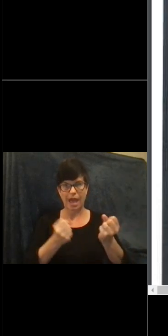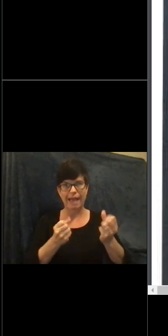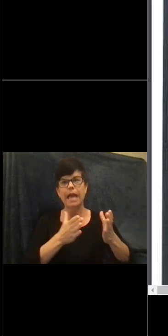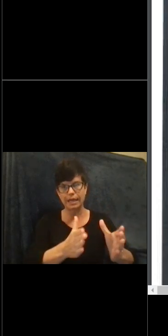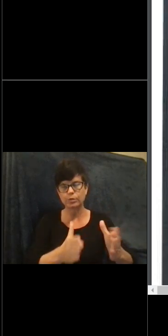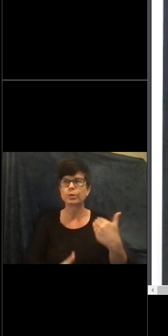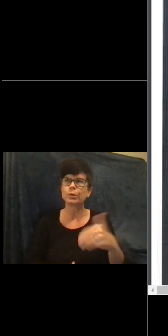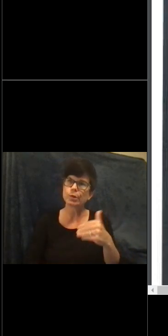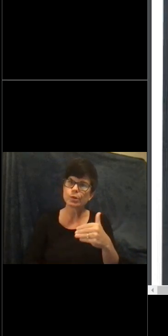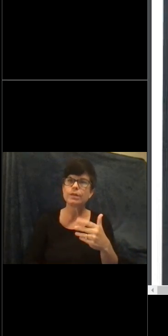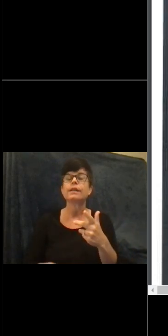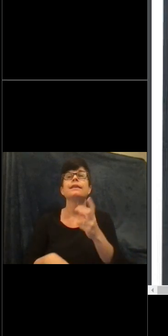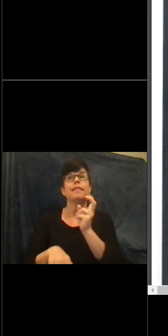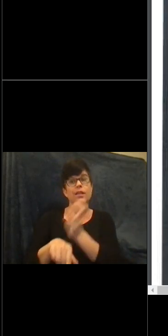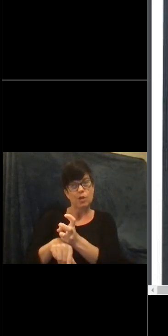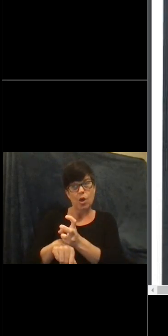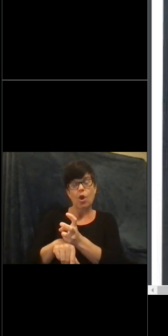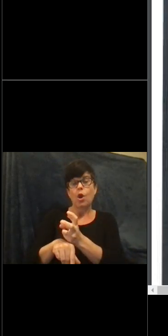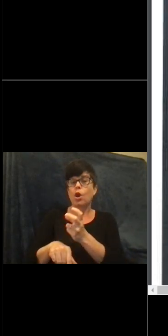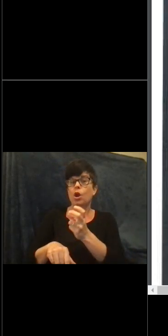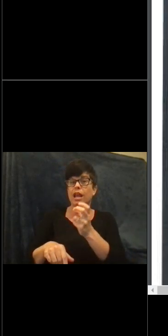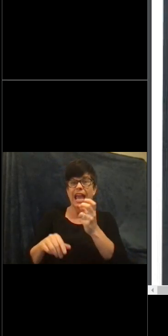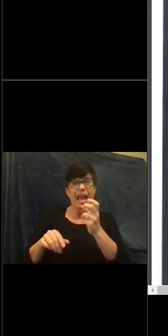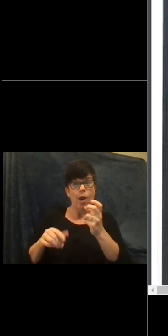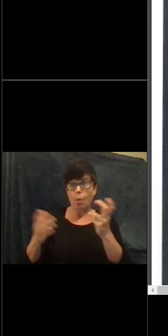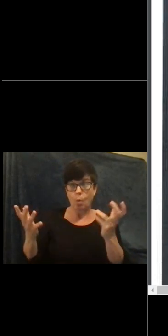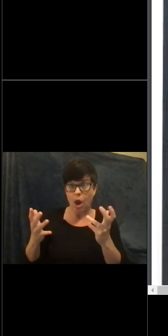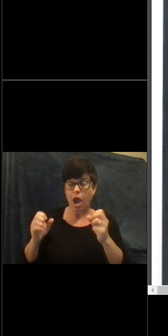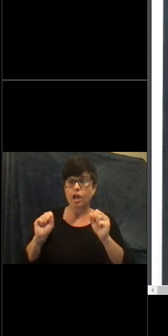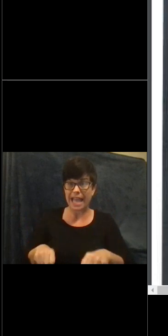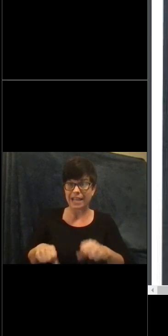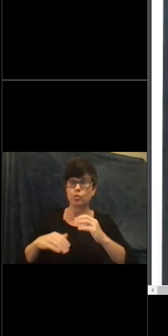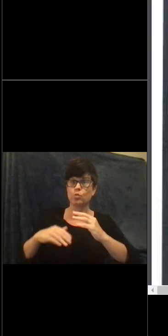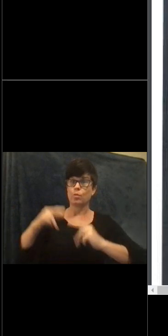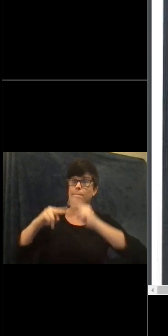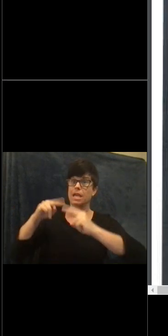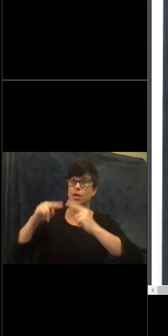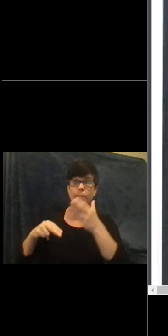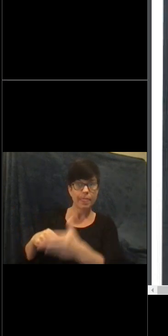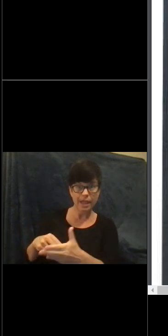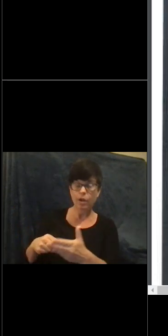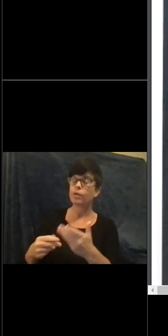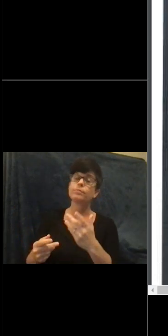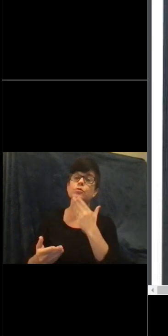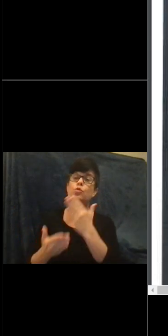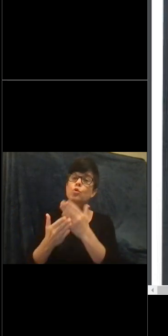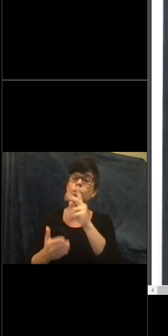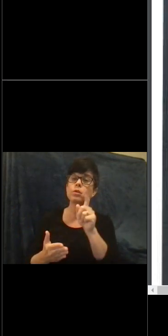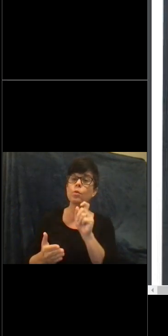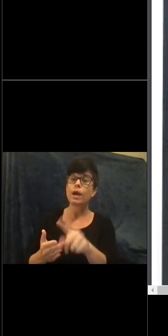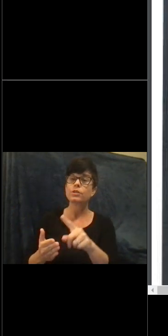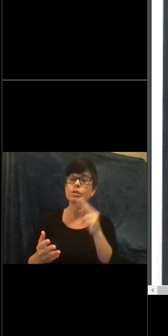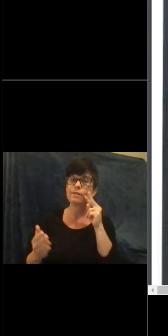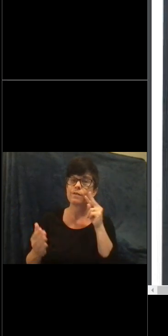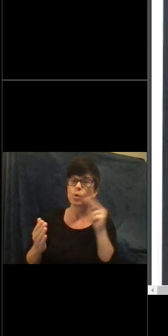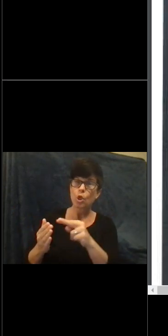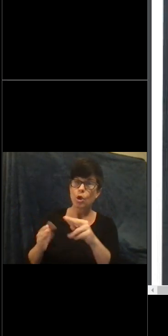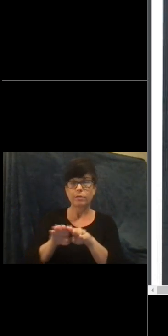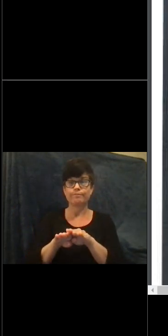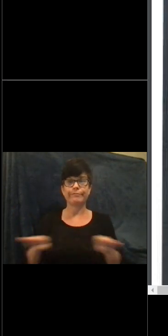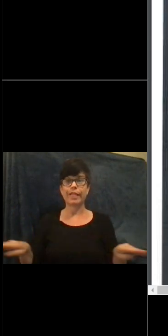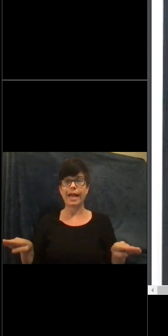was constructability. Exactly what could you construct? So your question, I think, was a legitimate one. If you look at it as a flat piece